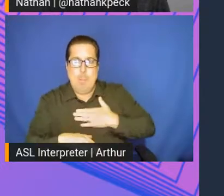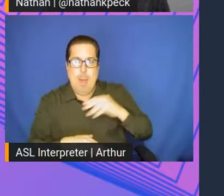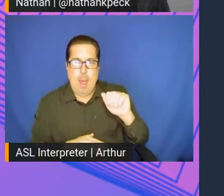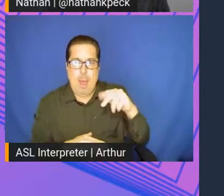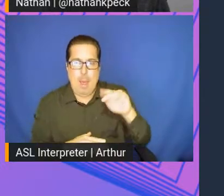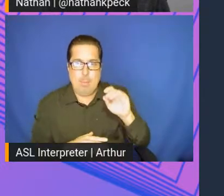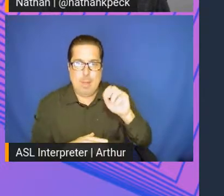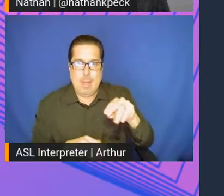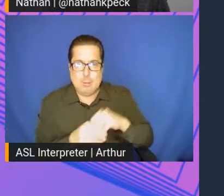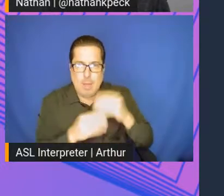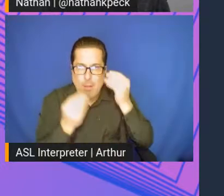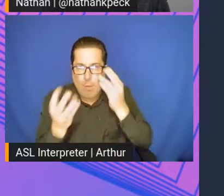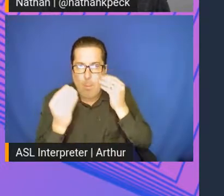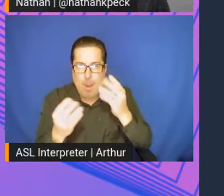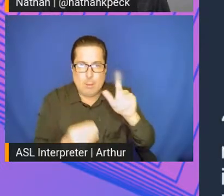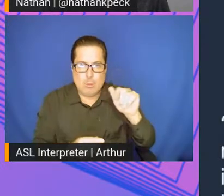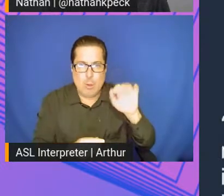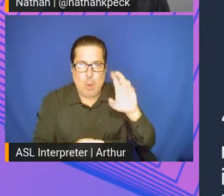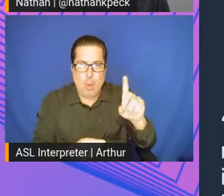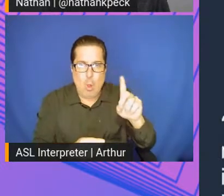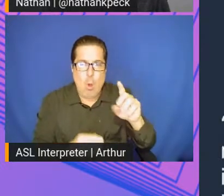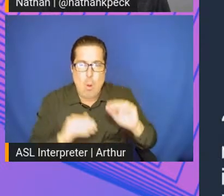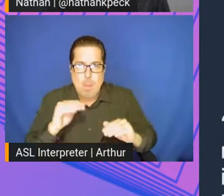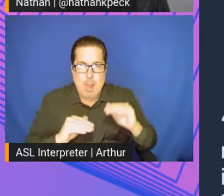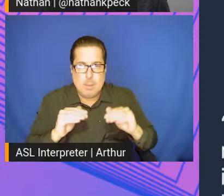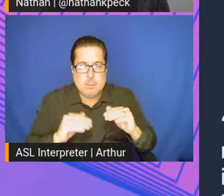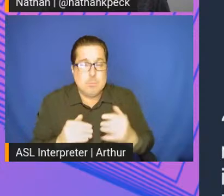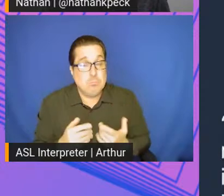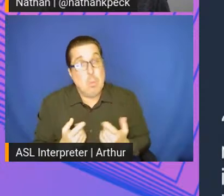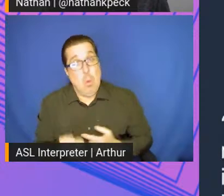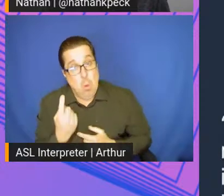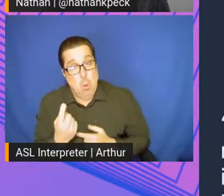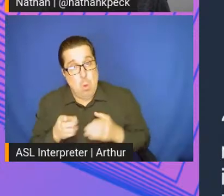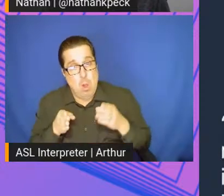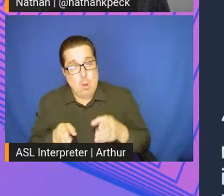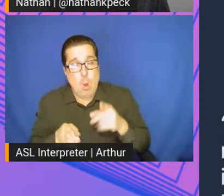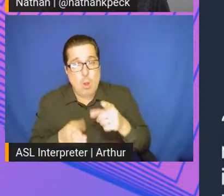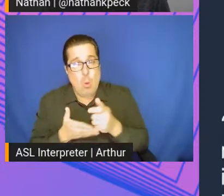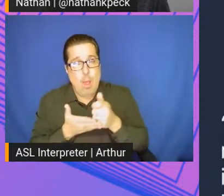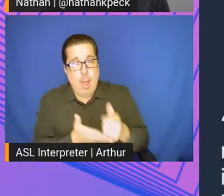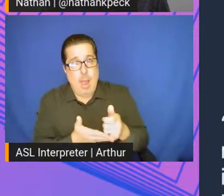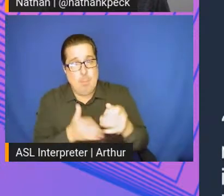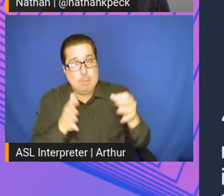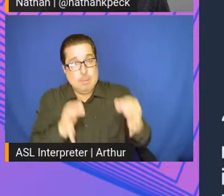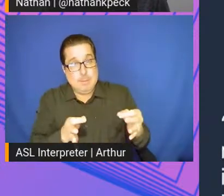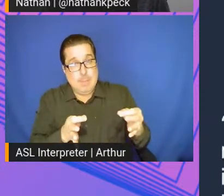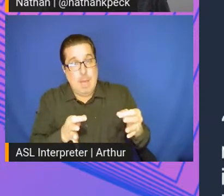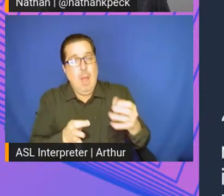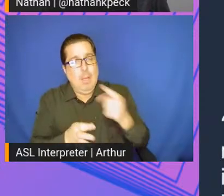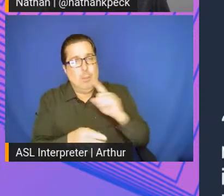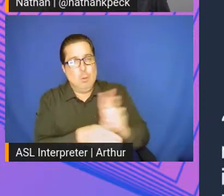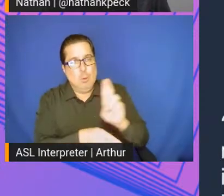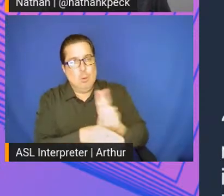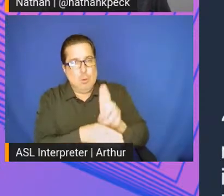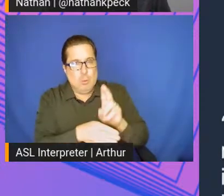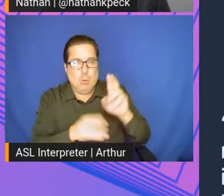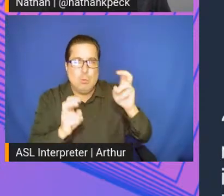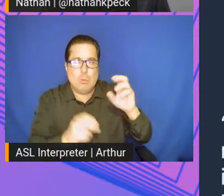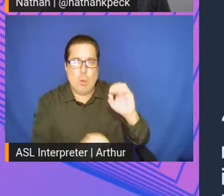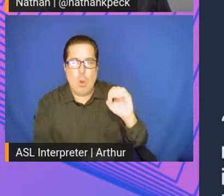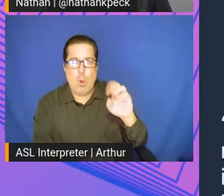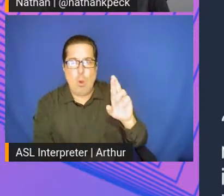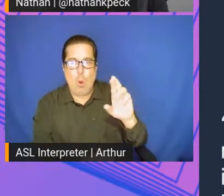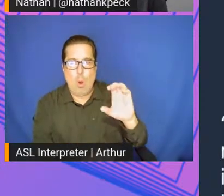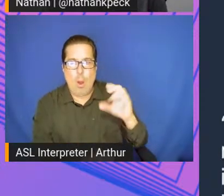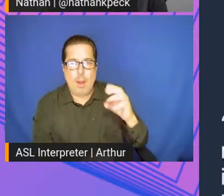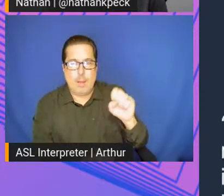balancing. And one of the ways that you can help decide that is by using an orchestrator. So